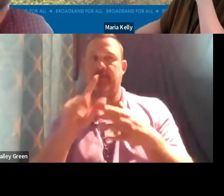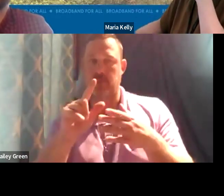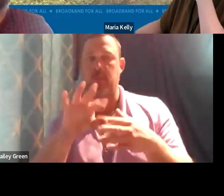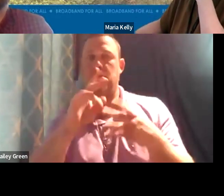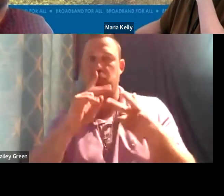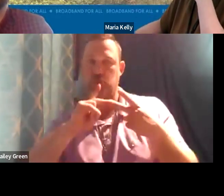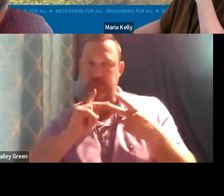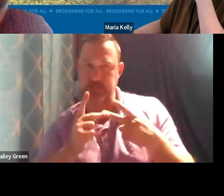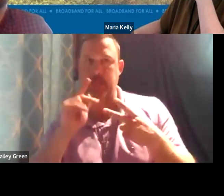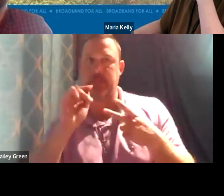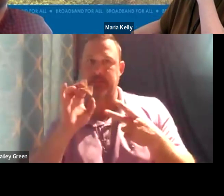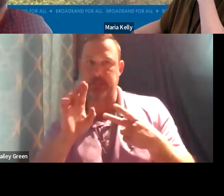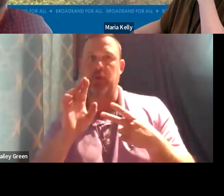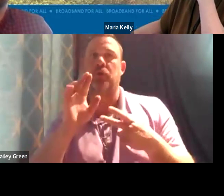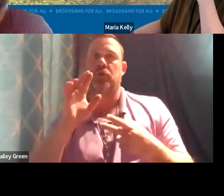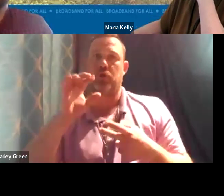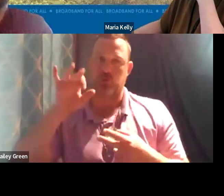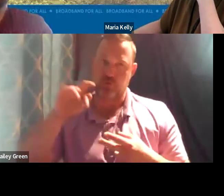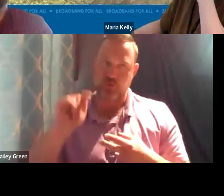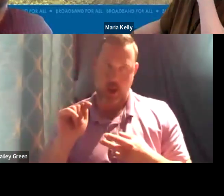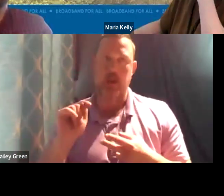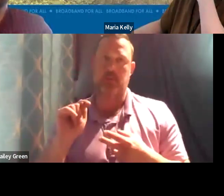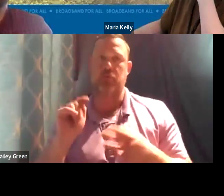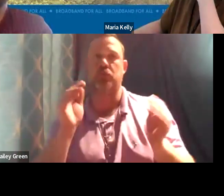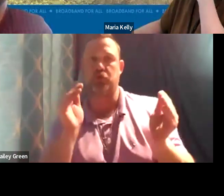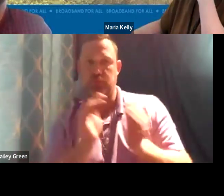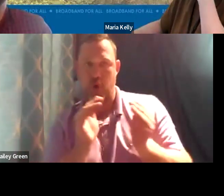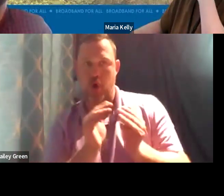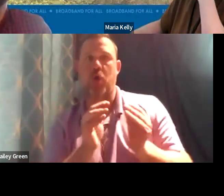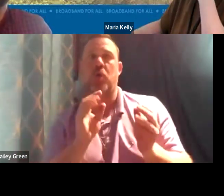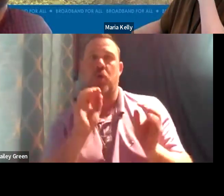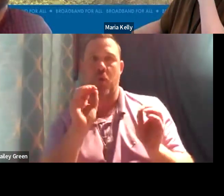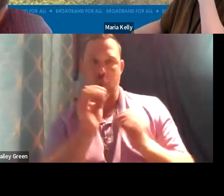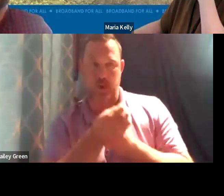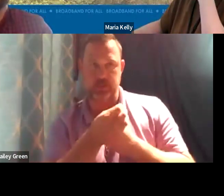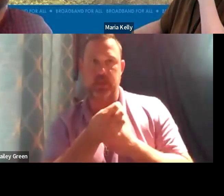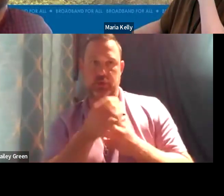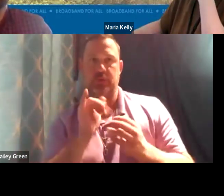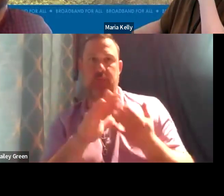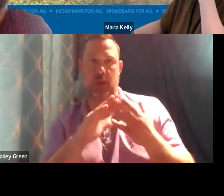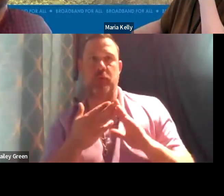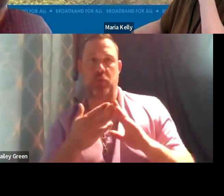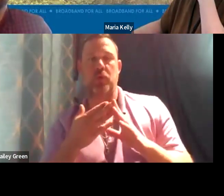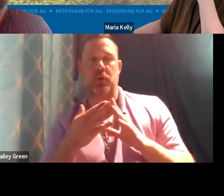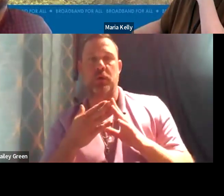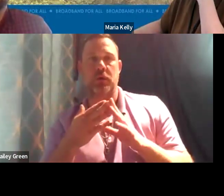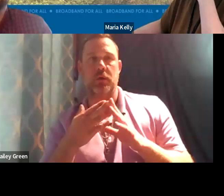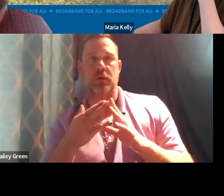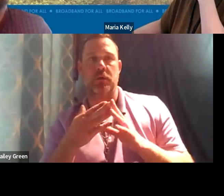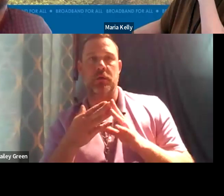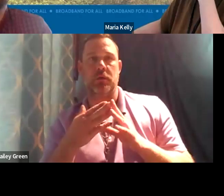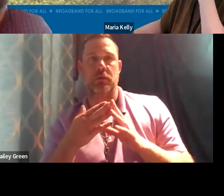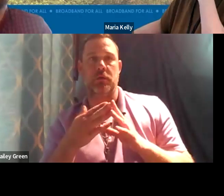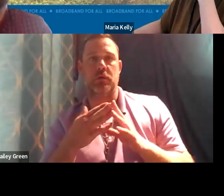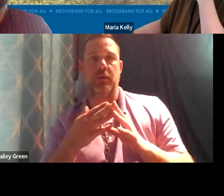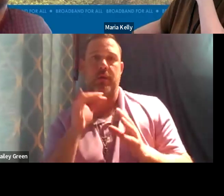tier grants to smaller, more appropriate organizations in that community. And so